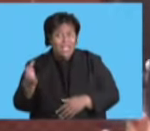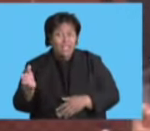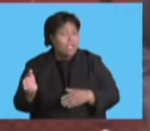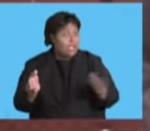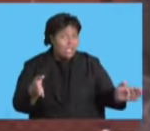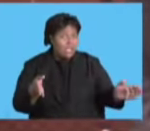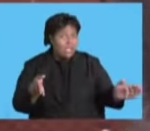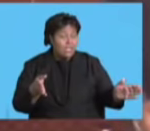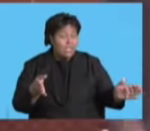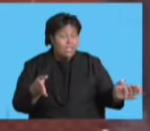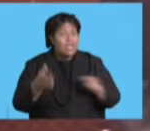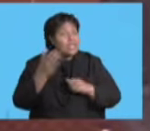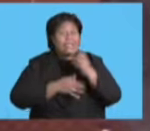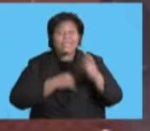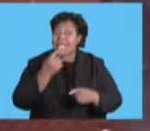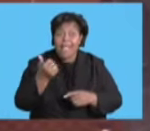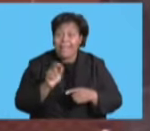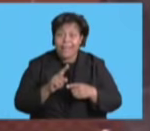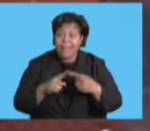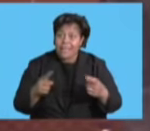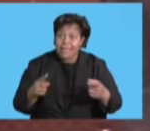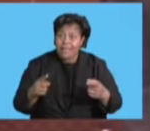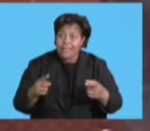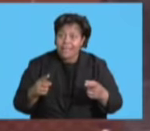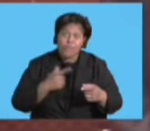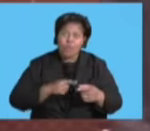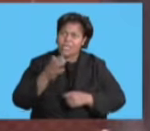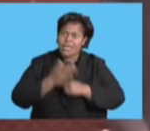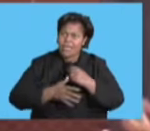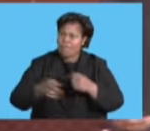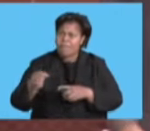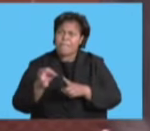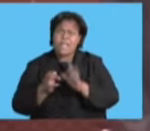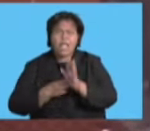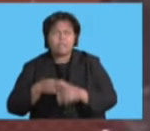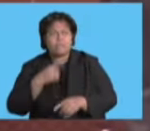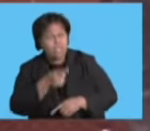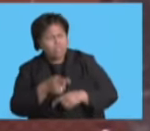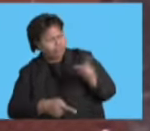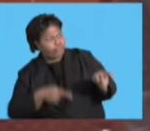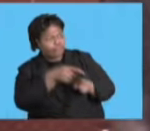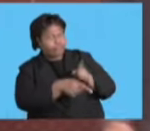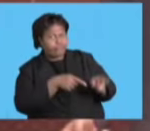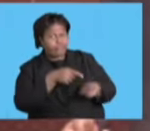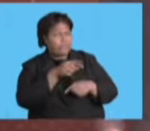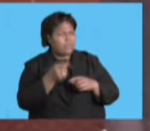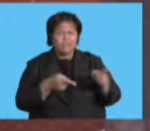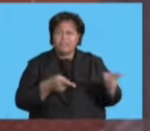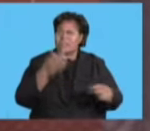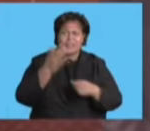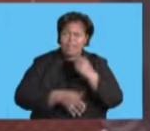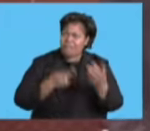had not even remotely said anything to what was being claimed then by the PM and the Attorney General and the Privileges Committee in this